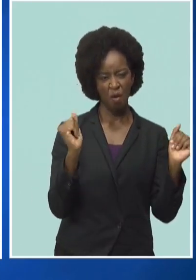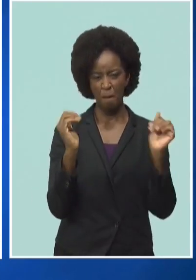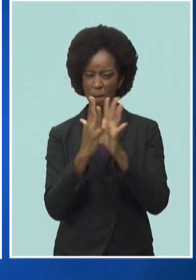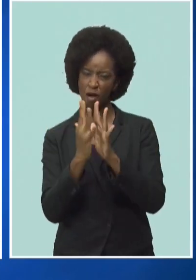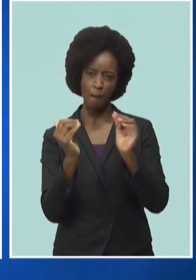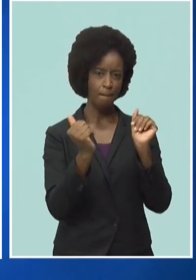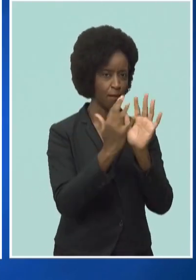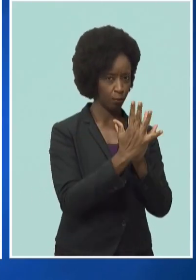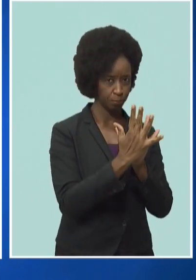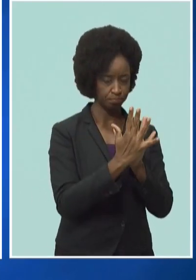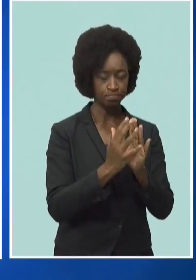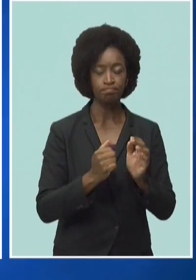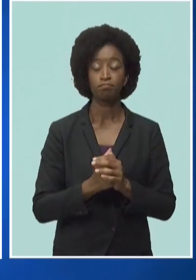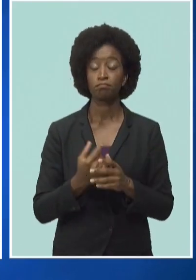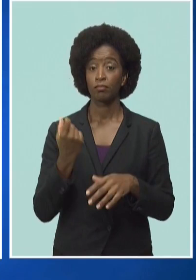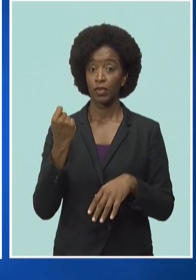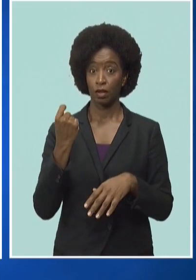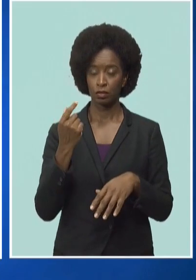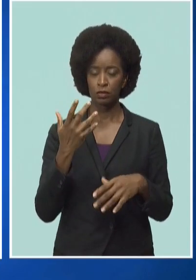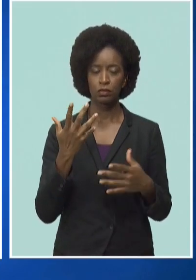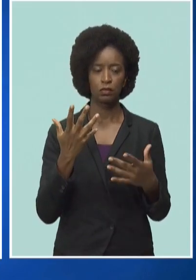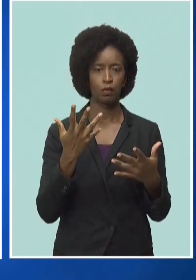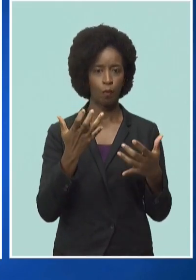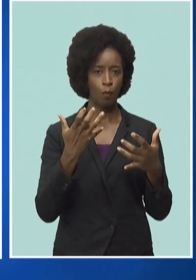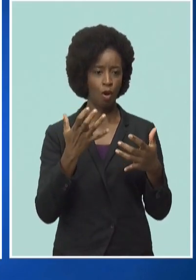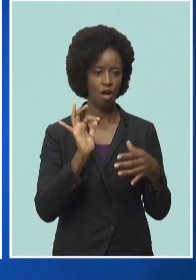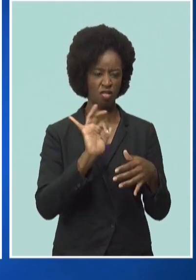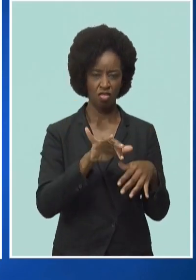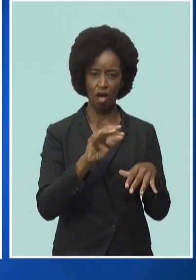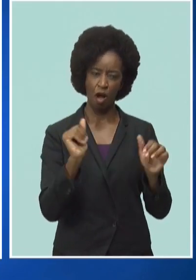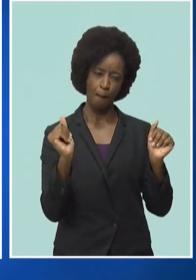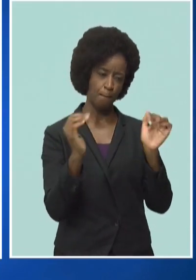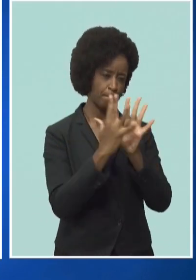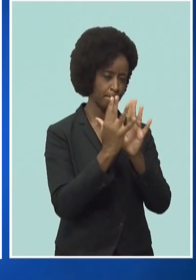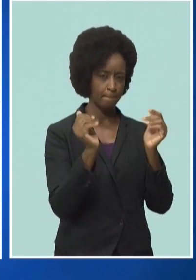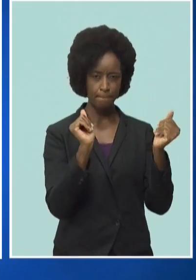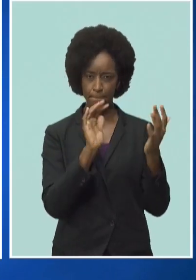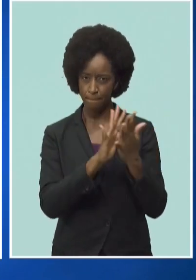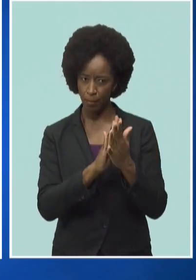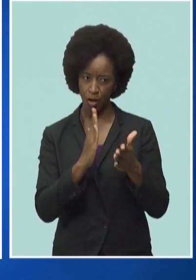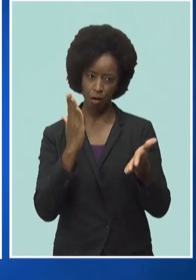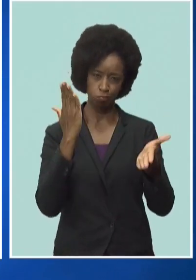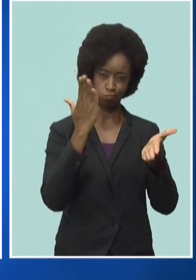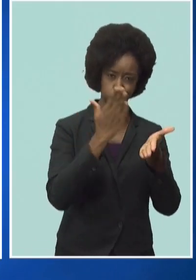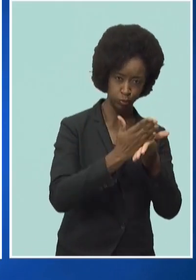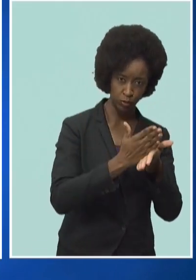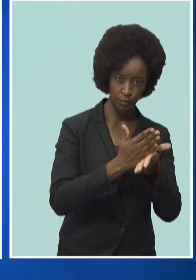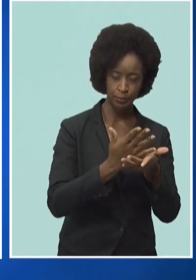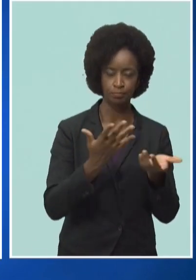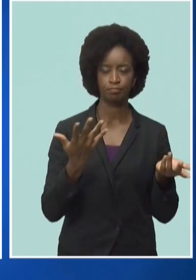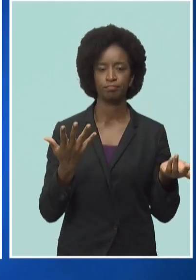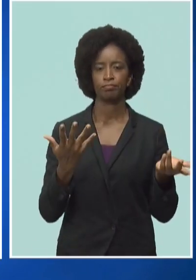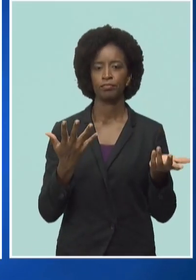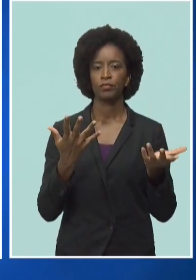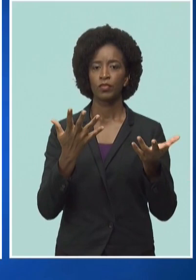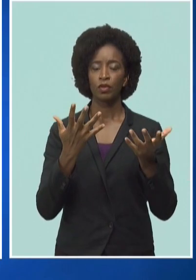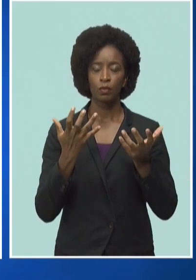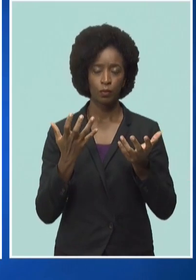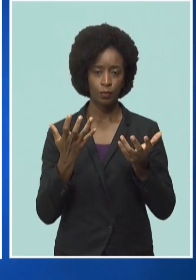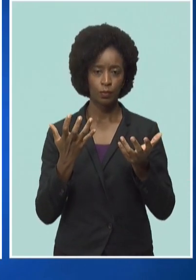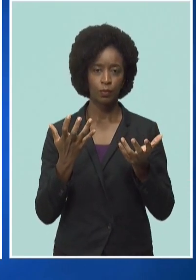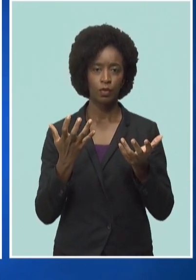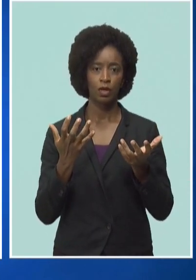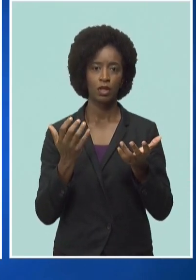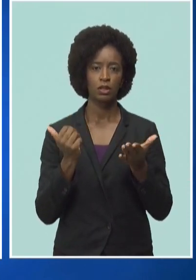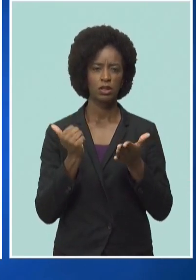where these feuds are happening, there are lots of programs that speak to medium and long-term rehabilitation and preventative